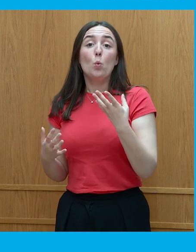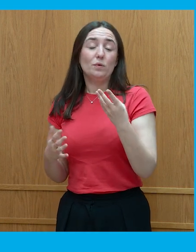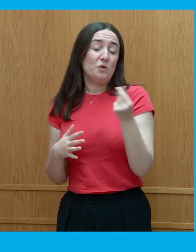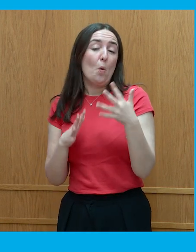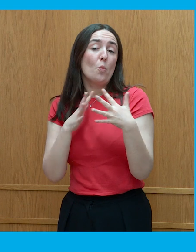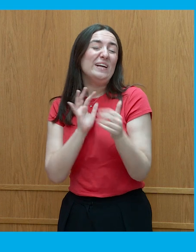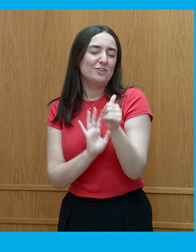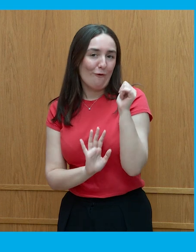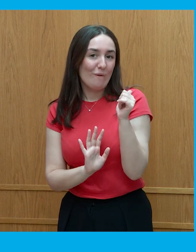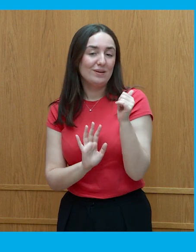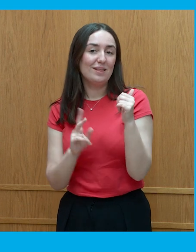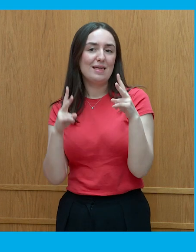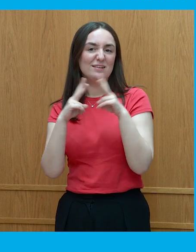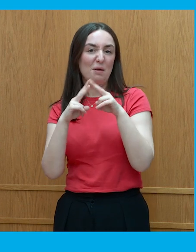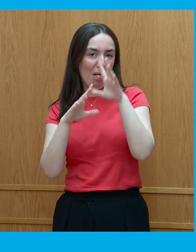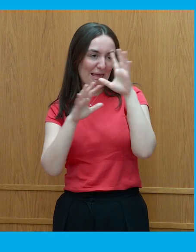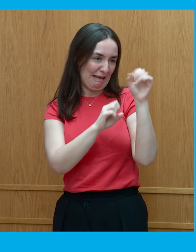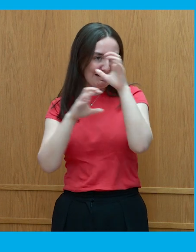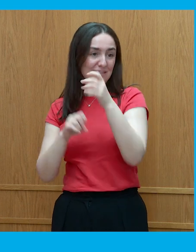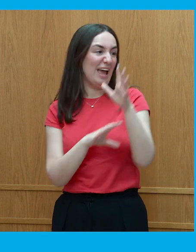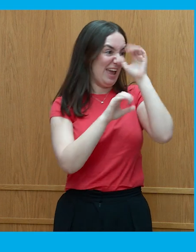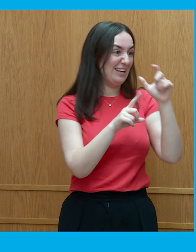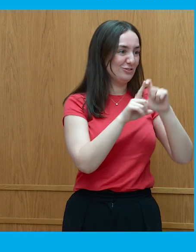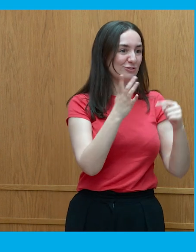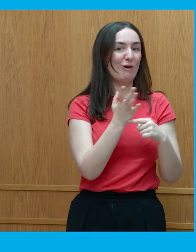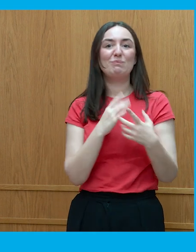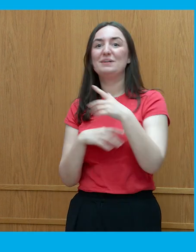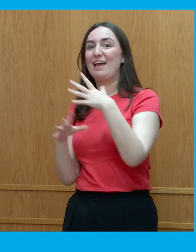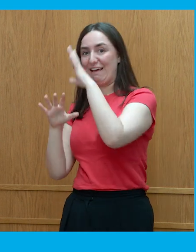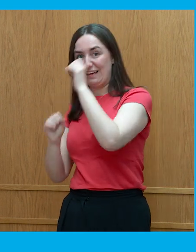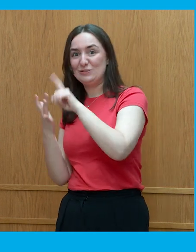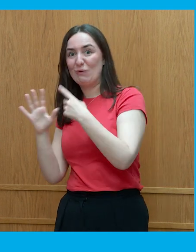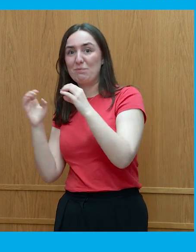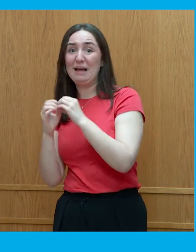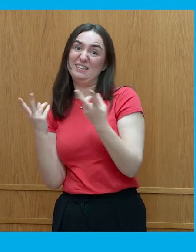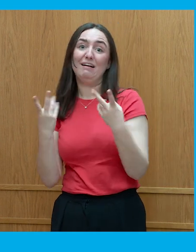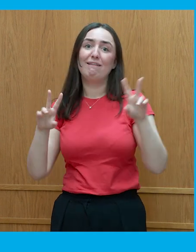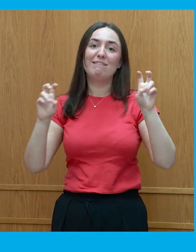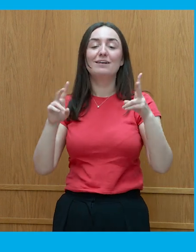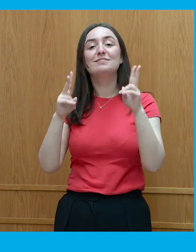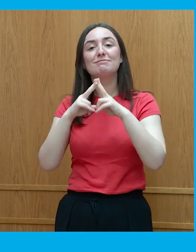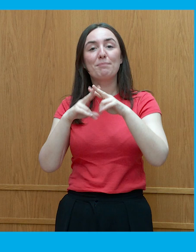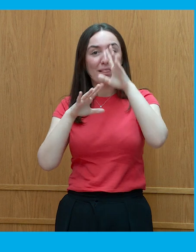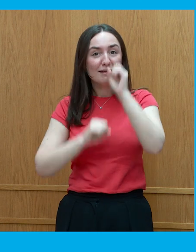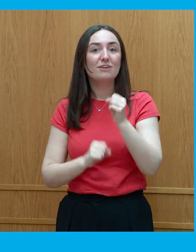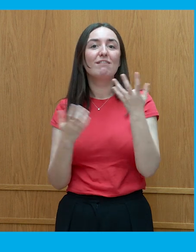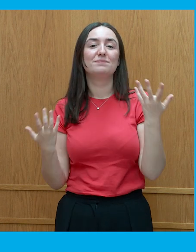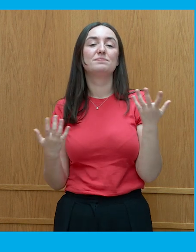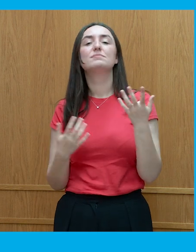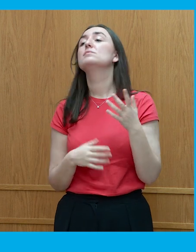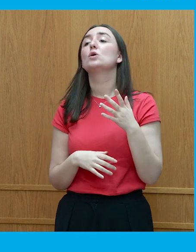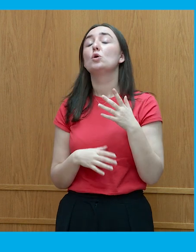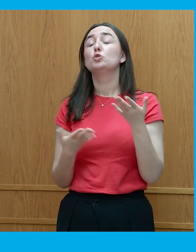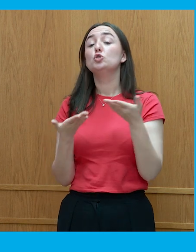where they didn't like Biden and they didn't like Trump, and it was a pretty significant percentage. They are generally